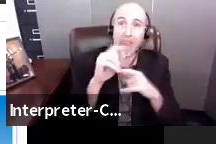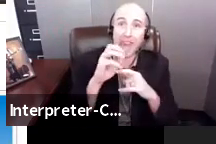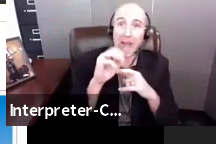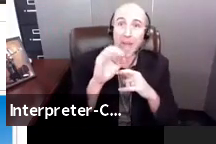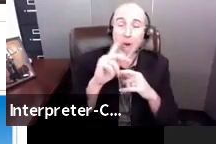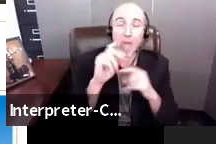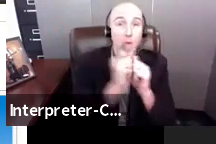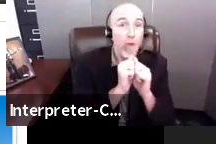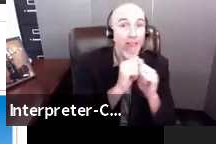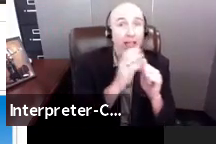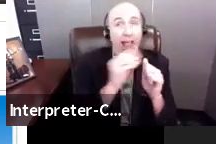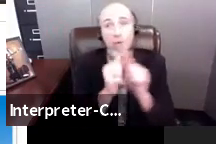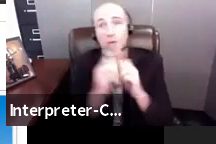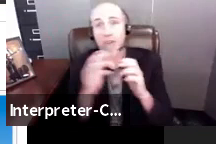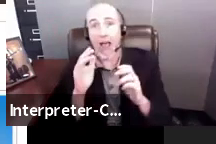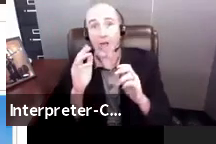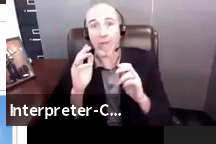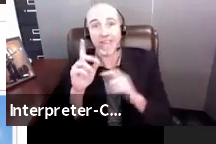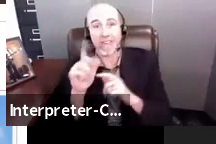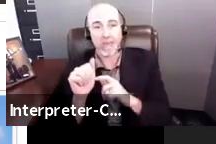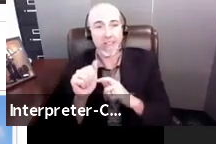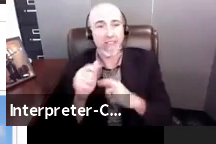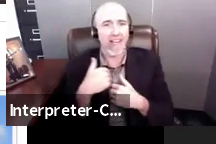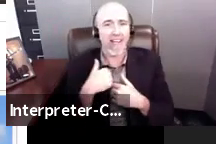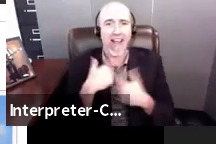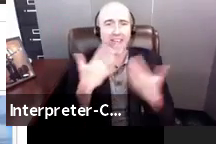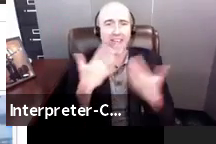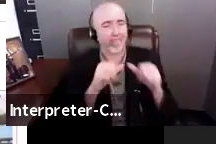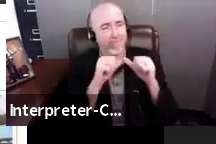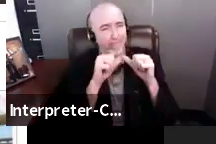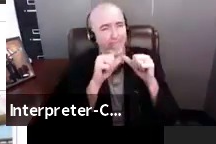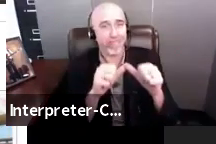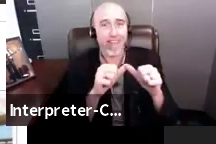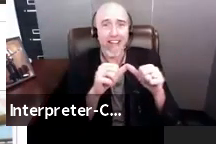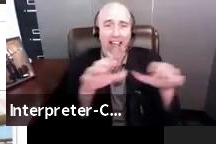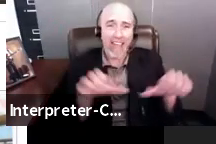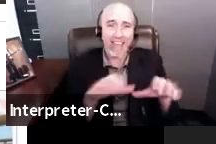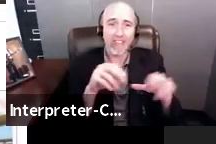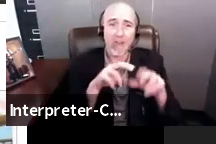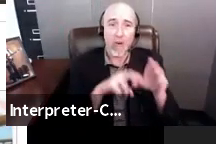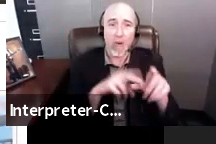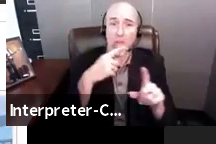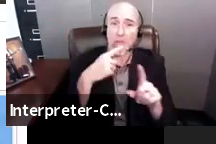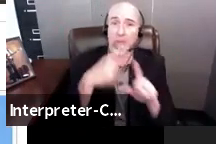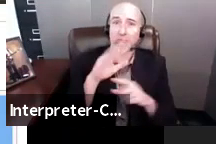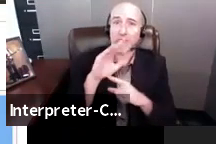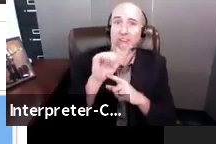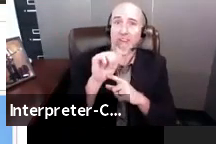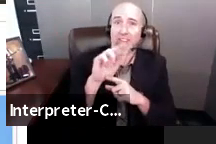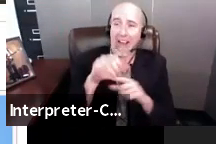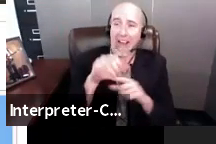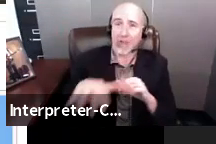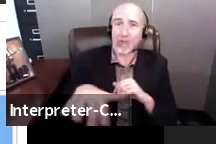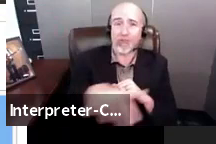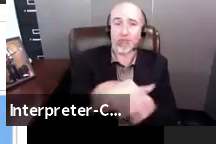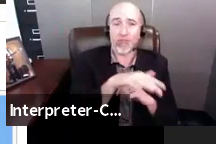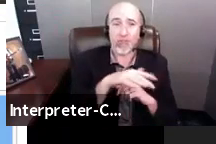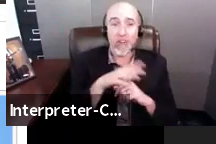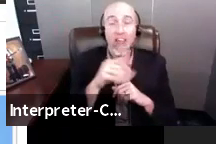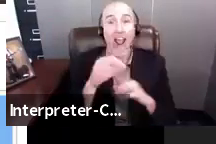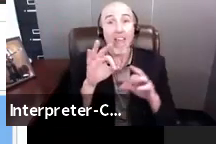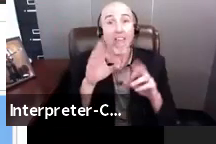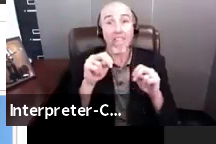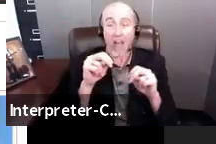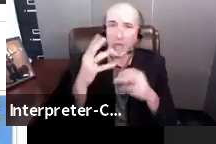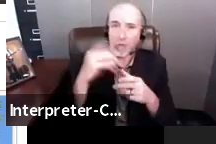received international attention with games, activities, and rides spread across 25 acres. The fun includes a wheelchair accessible